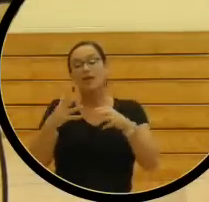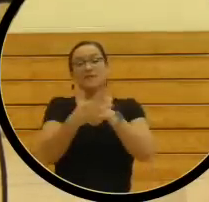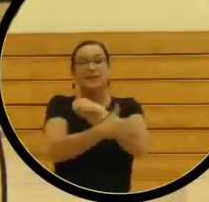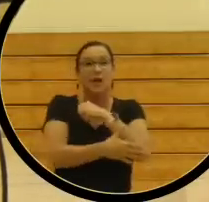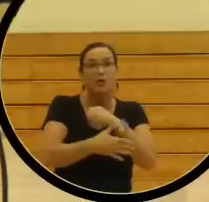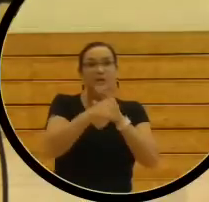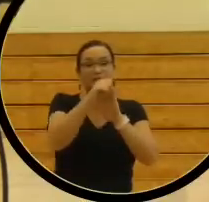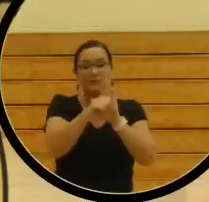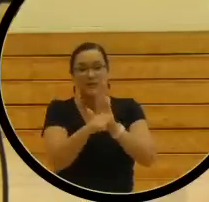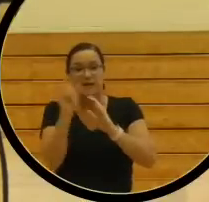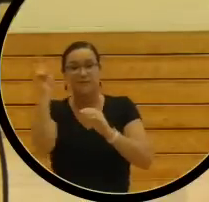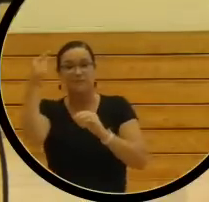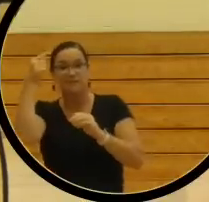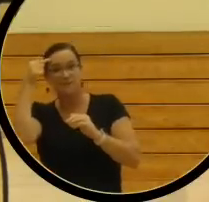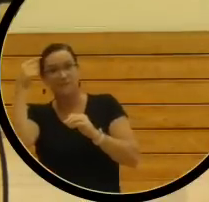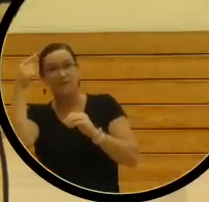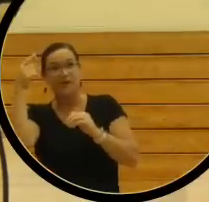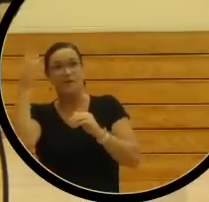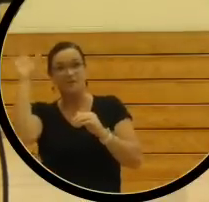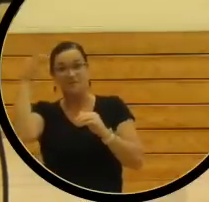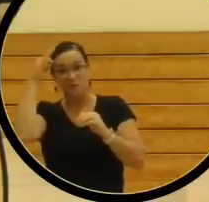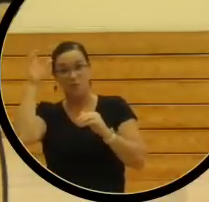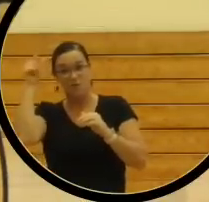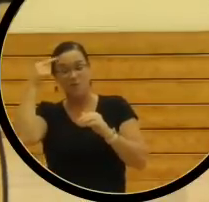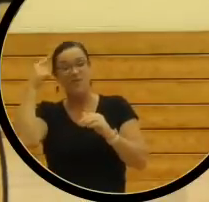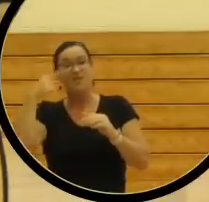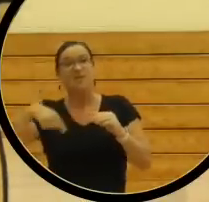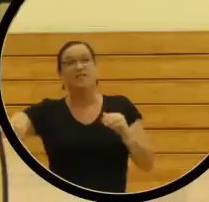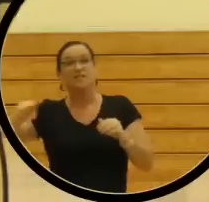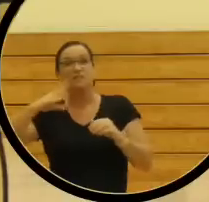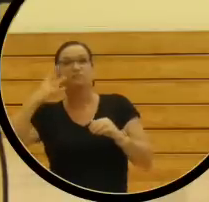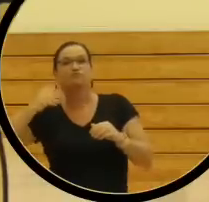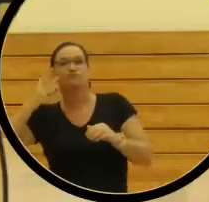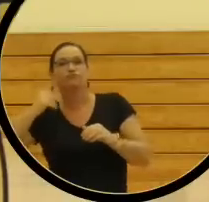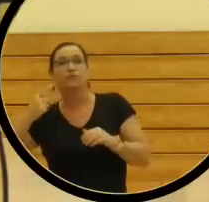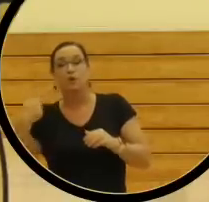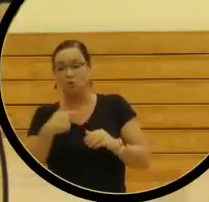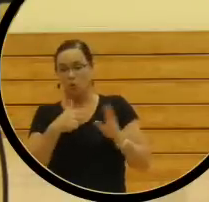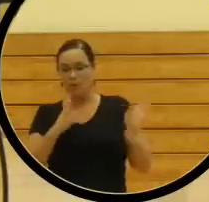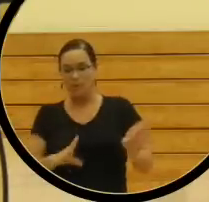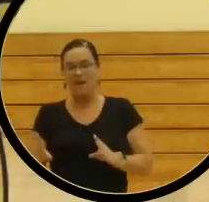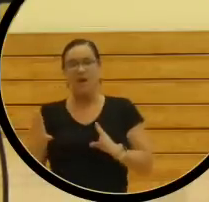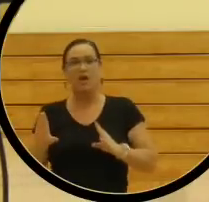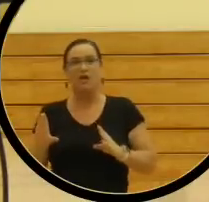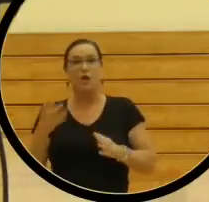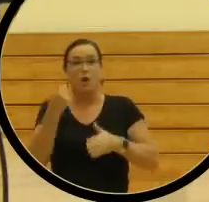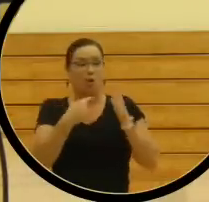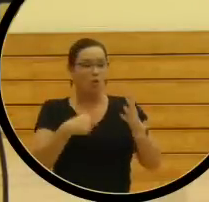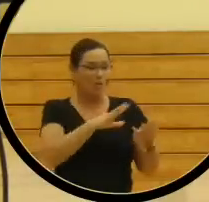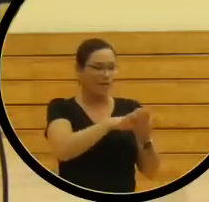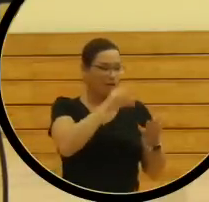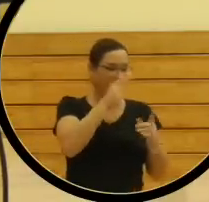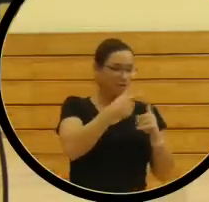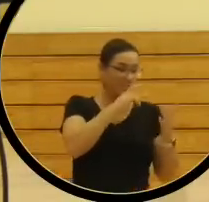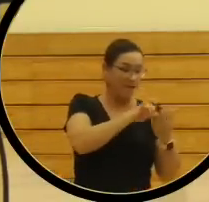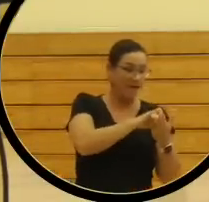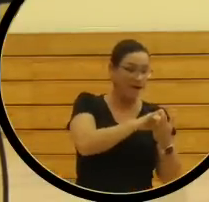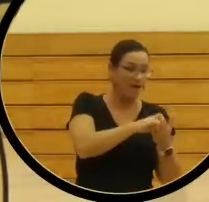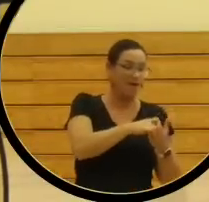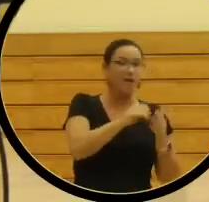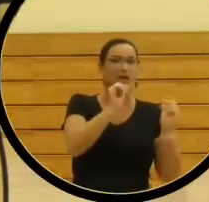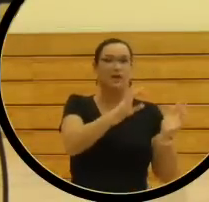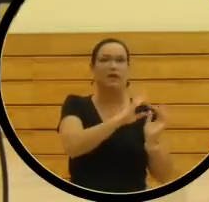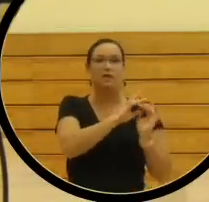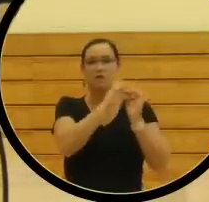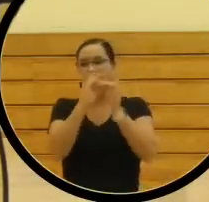federal government have experience with that, so we're prepared. A lot of the lessons we learned there will also put to any